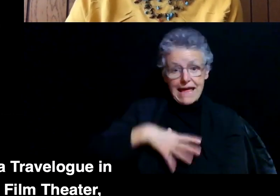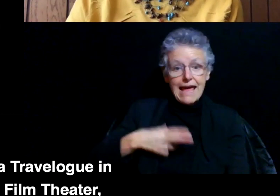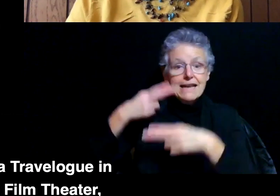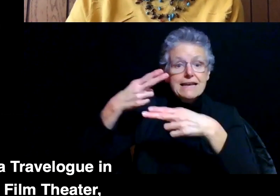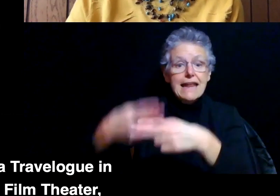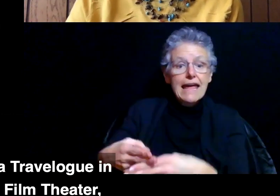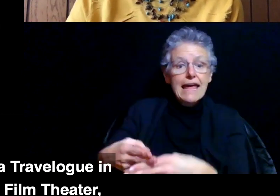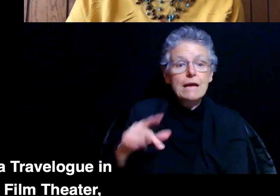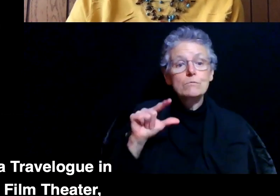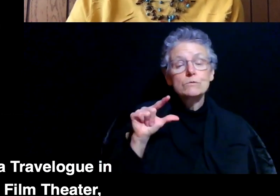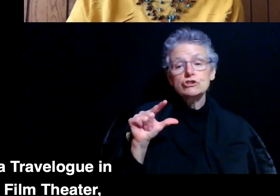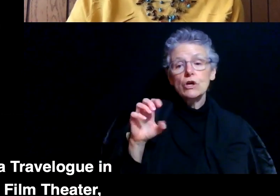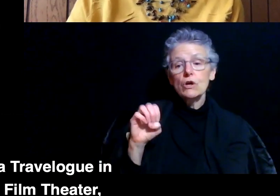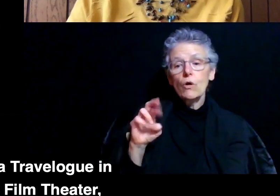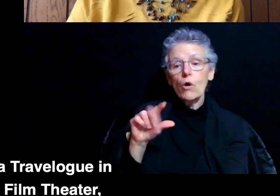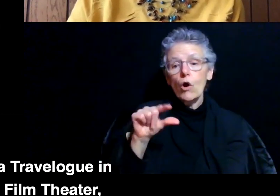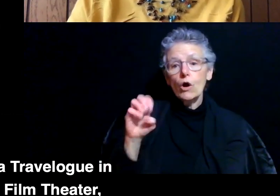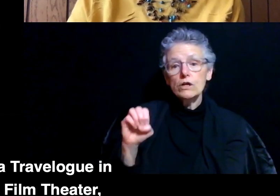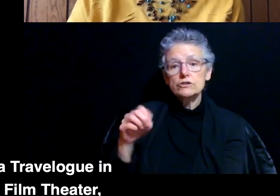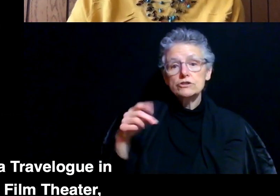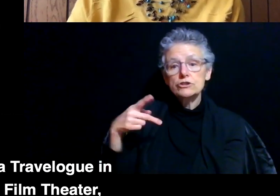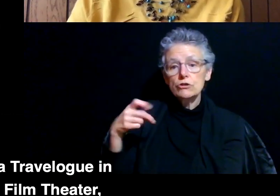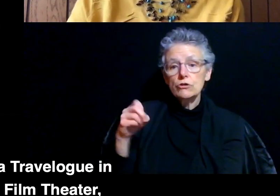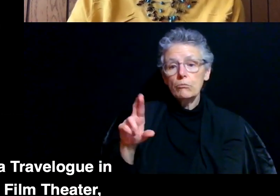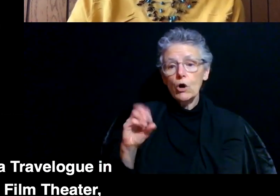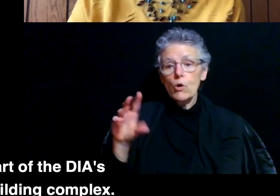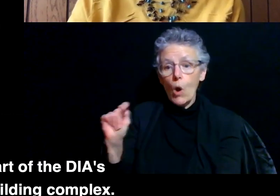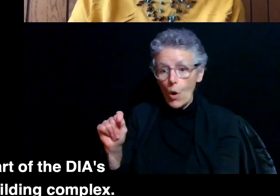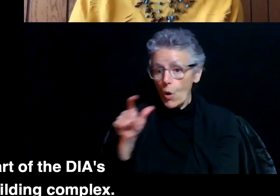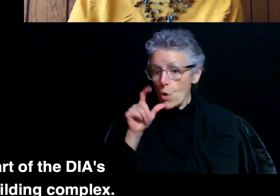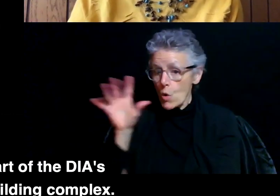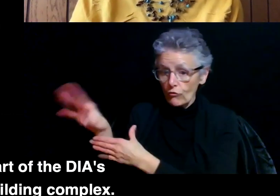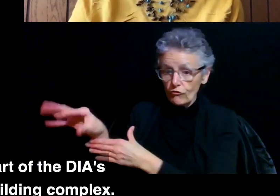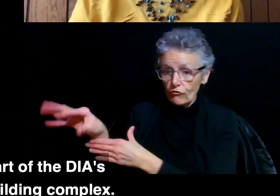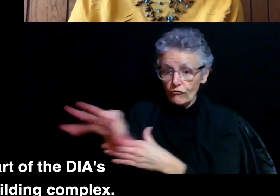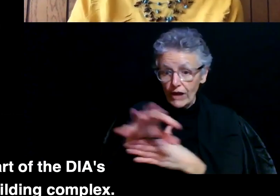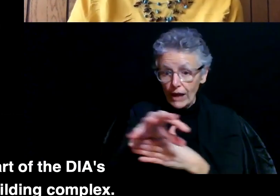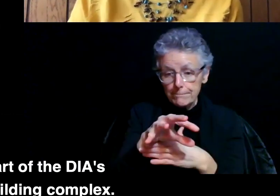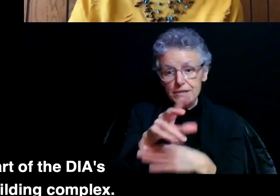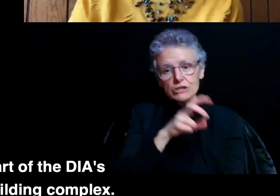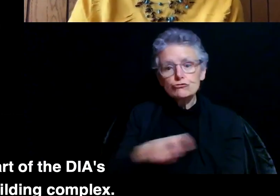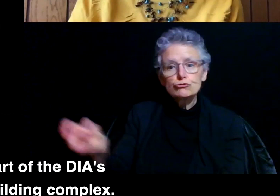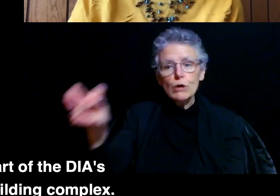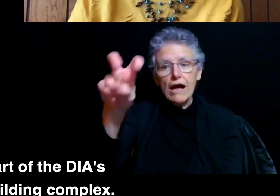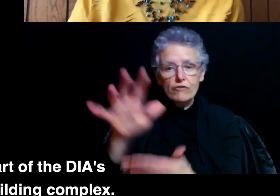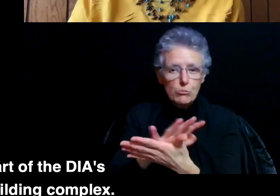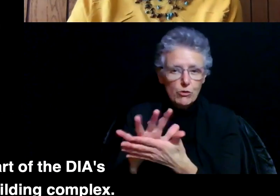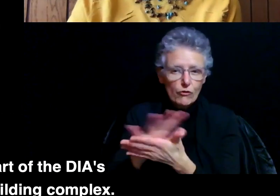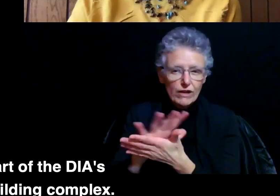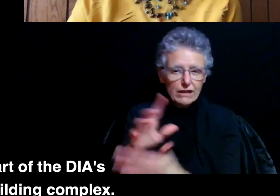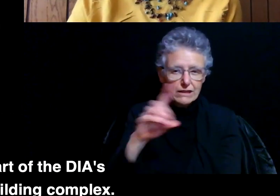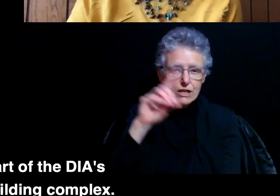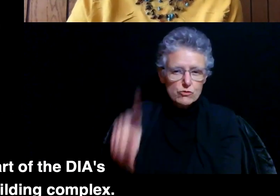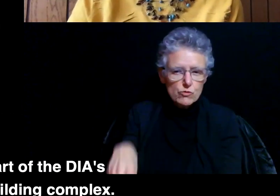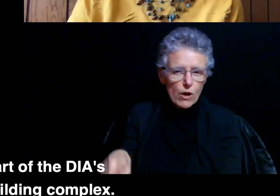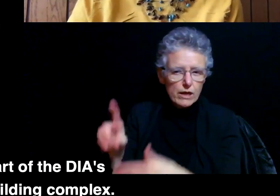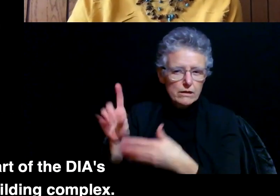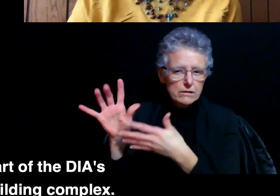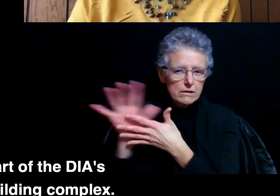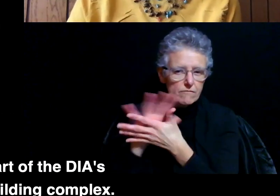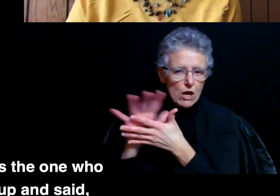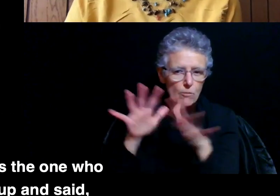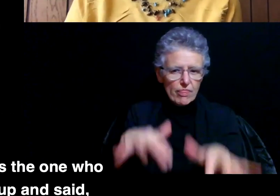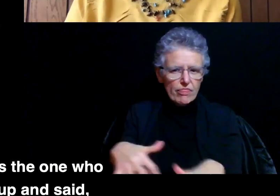who filmed a travelogue in the Detroit Film Theater, which is part of the DIA's building